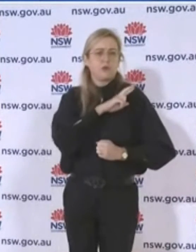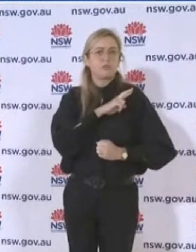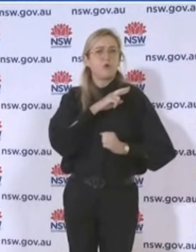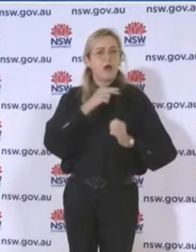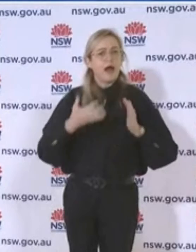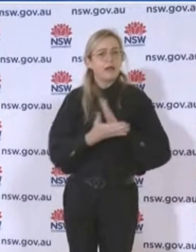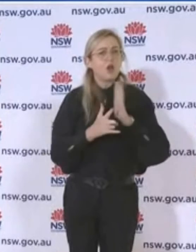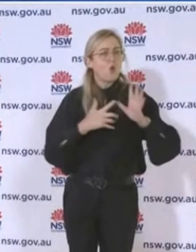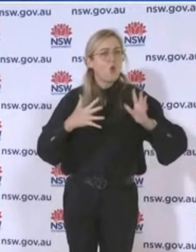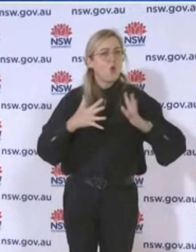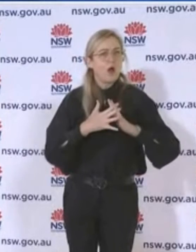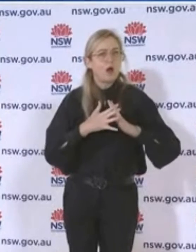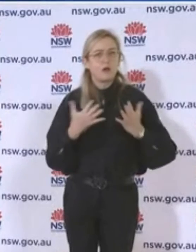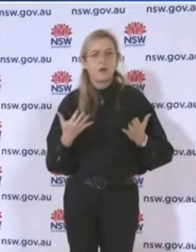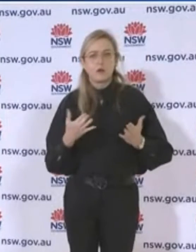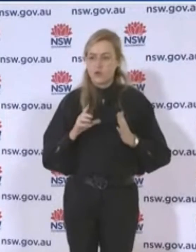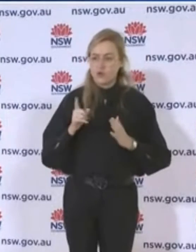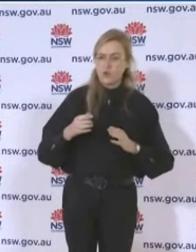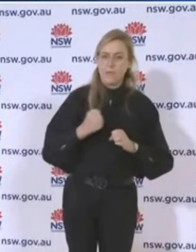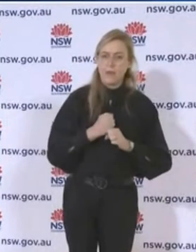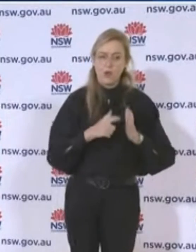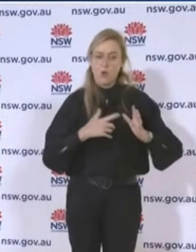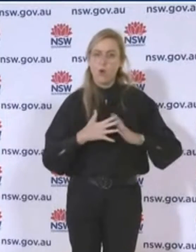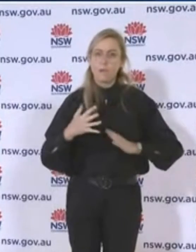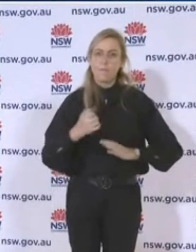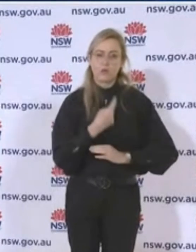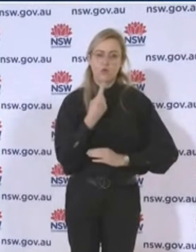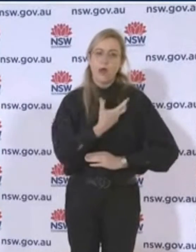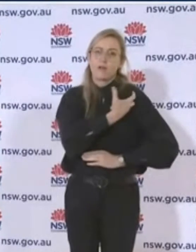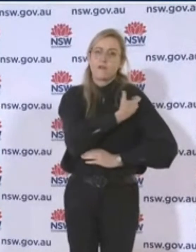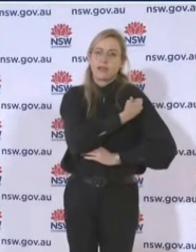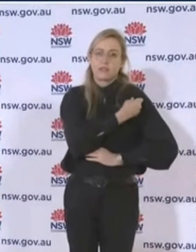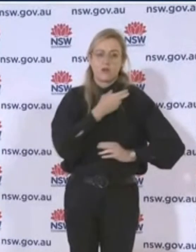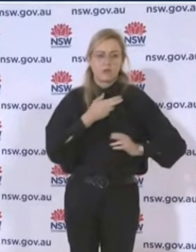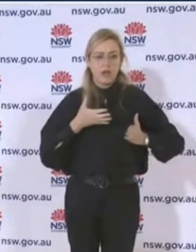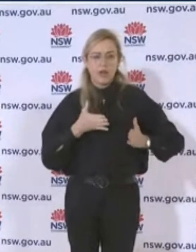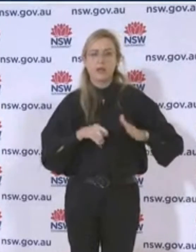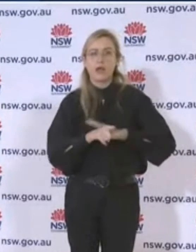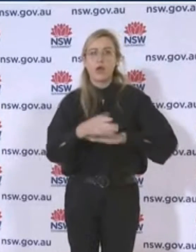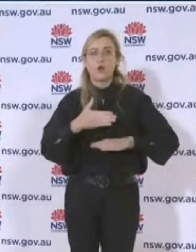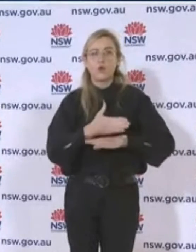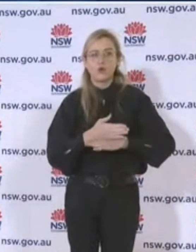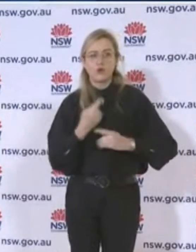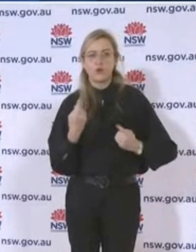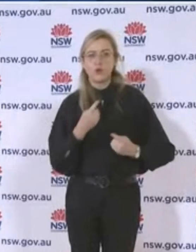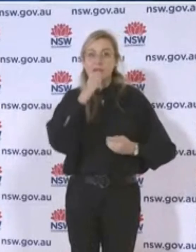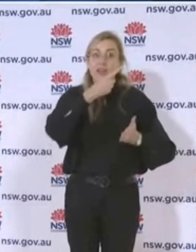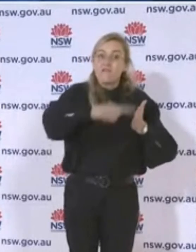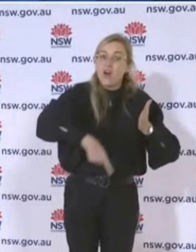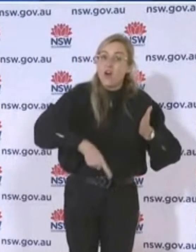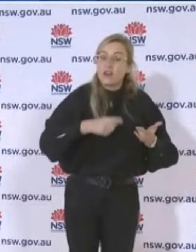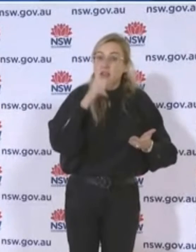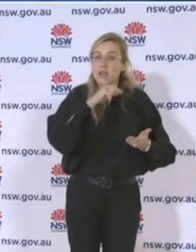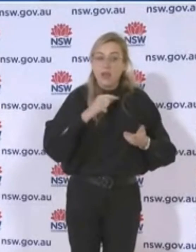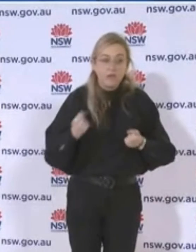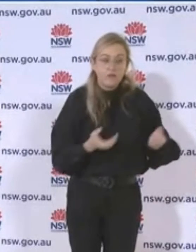of vaccination? Can they be prosecuted if they have somebody on their in their I'd have to defer to the legal experts, but what we've already seen, which